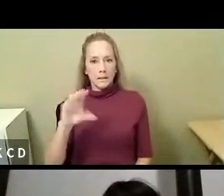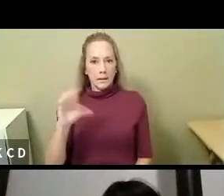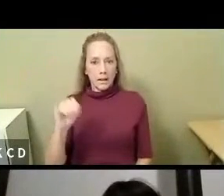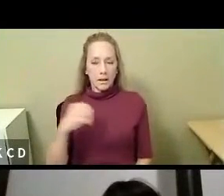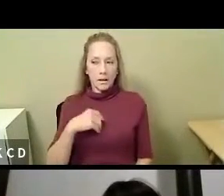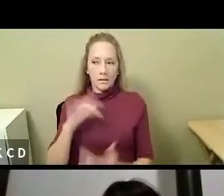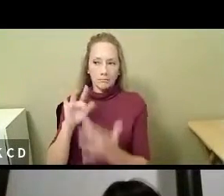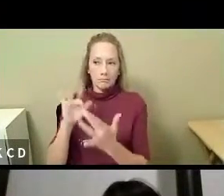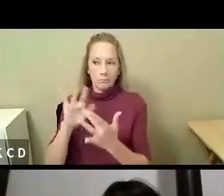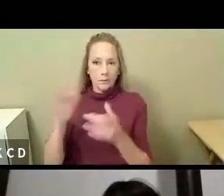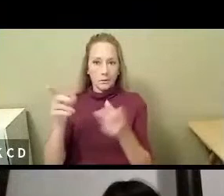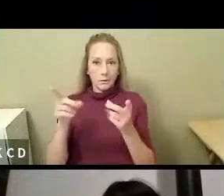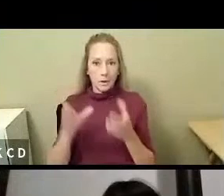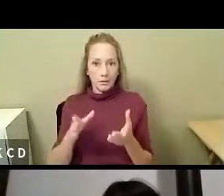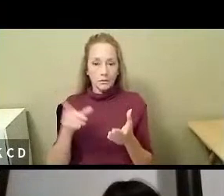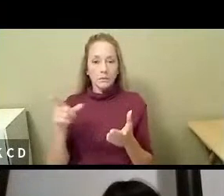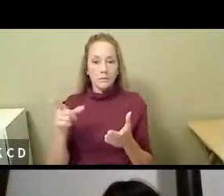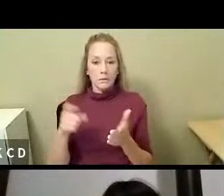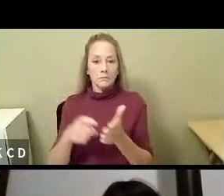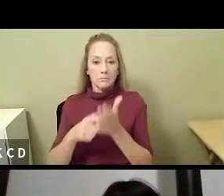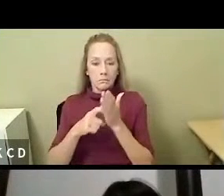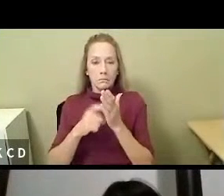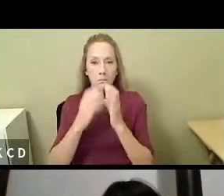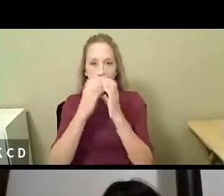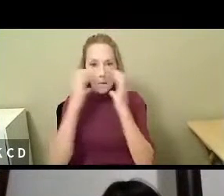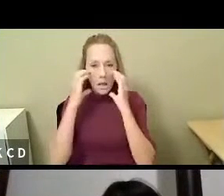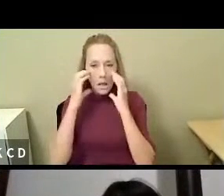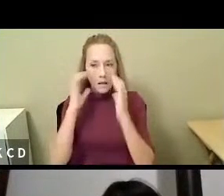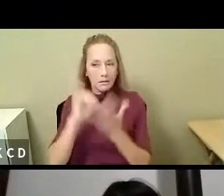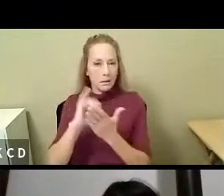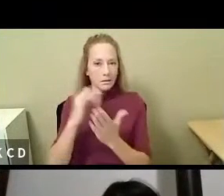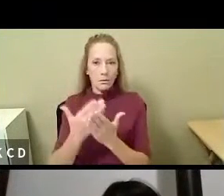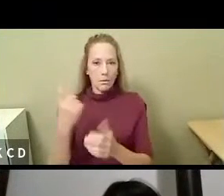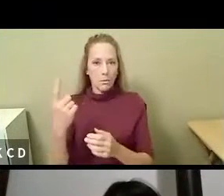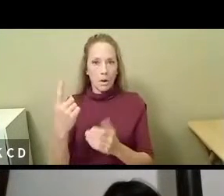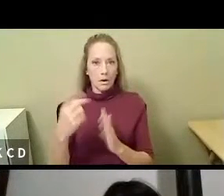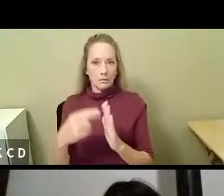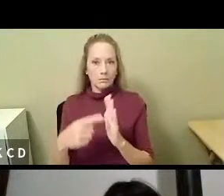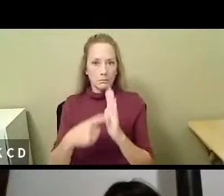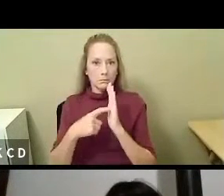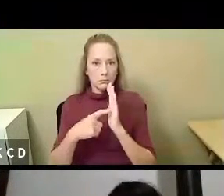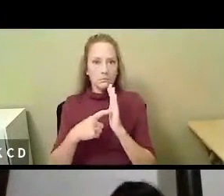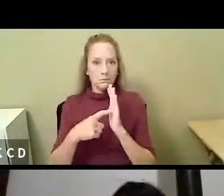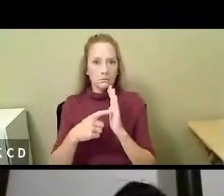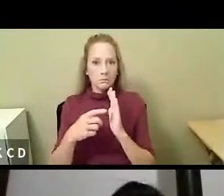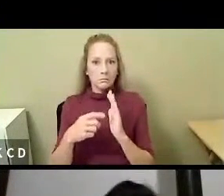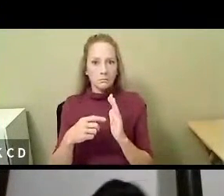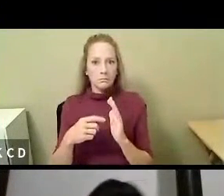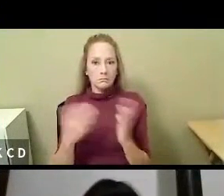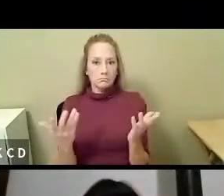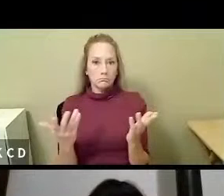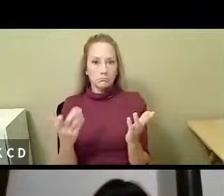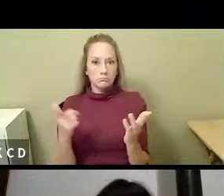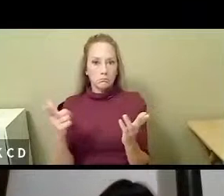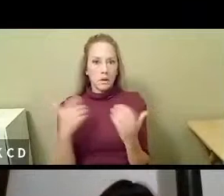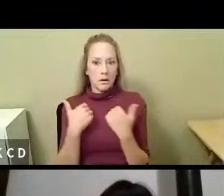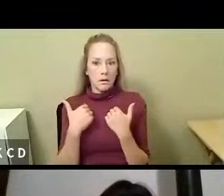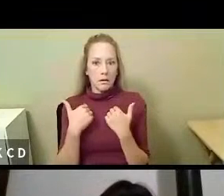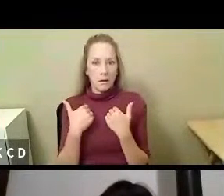they have a mask mandate in place, and that's the only thing they have in place. So that, they have a very